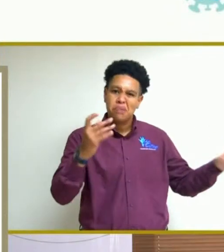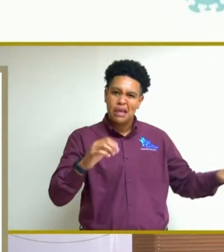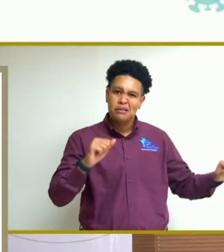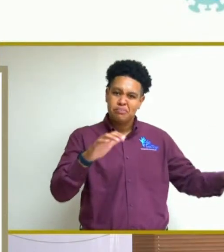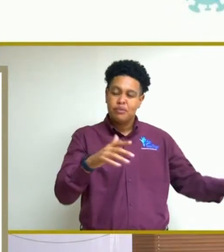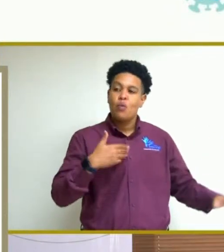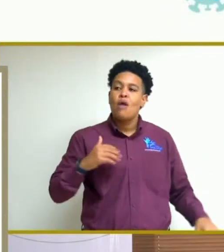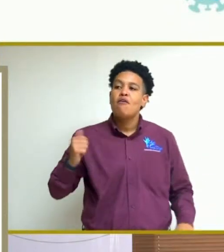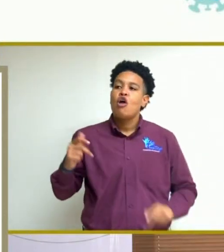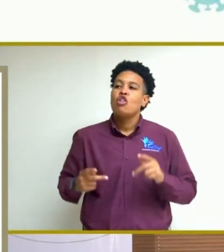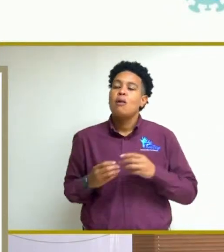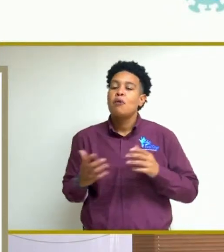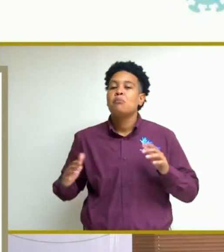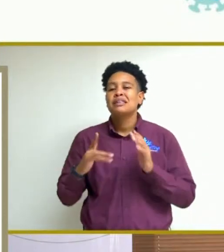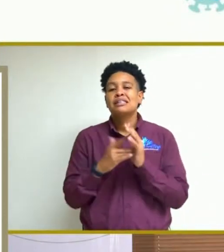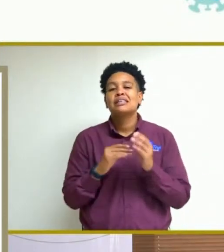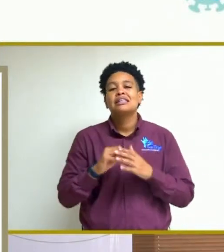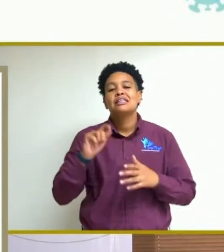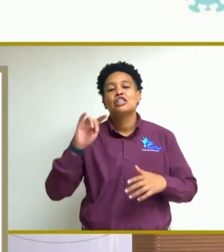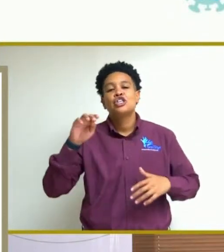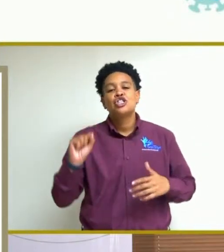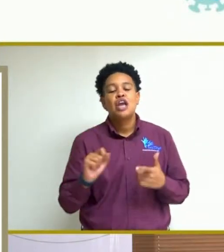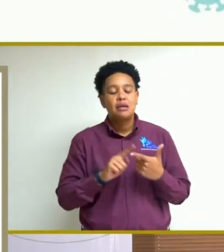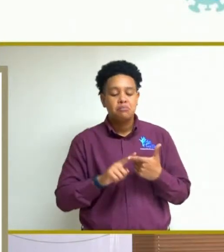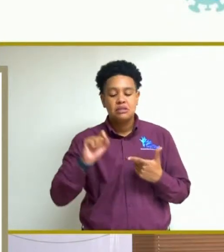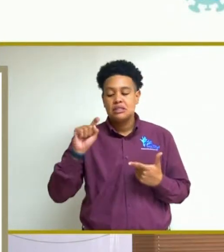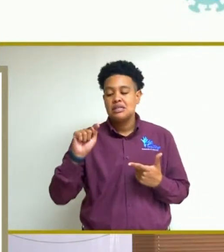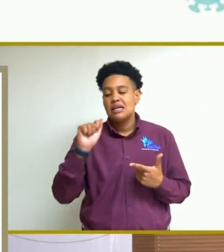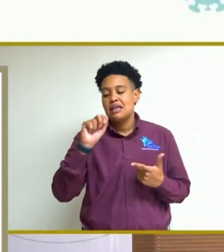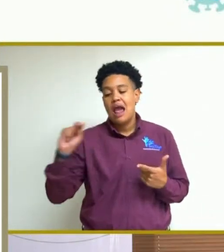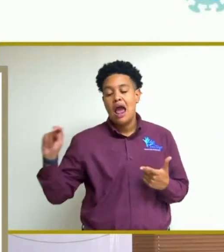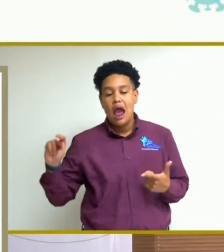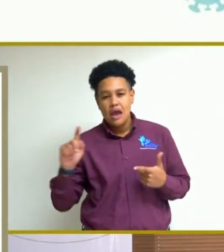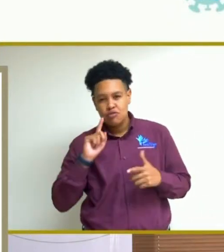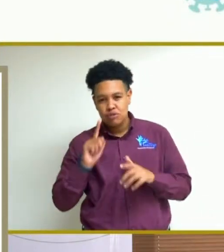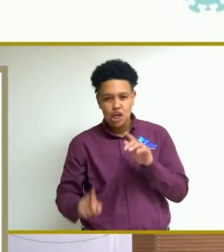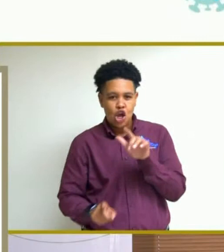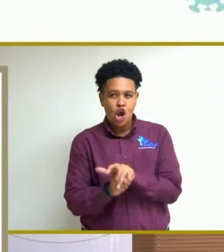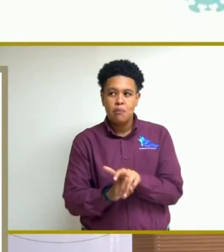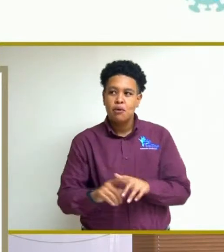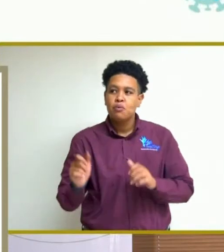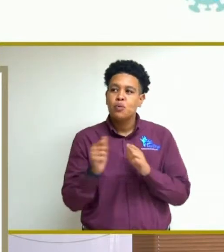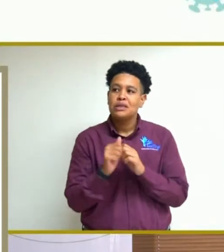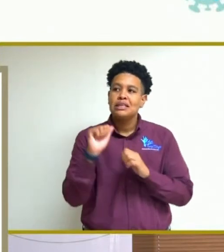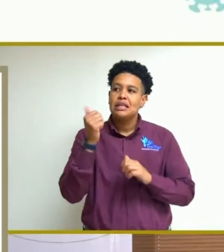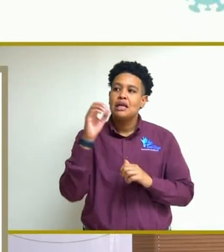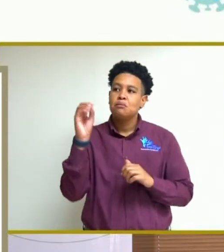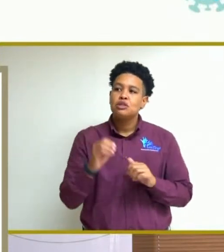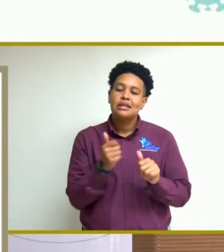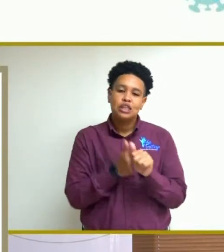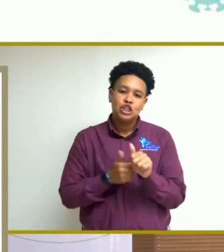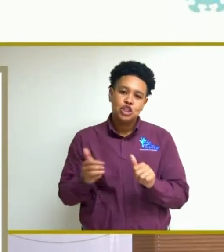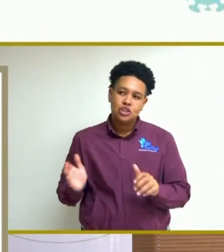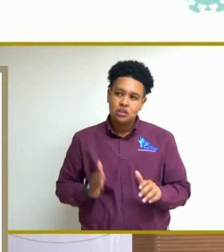other population centers in St. James and St. Anne coming up with 10% each.